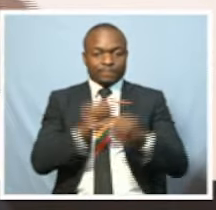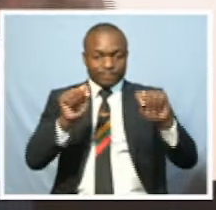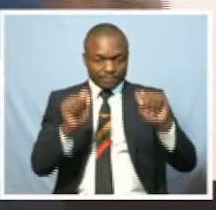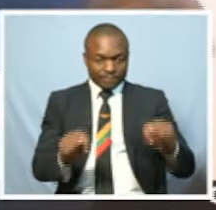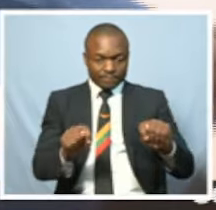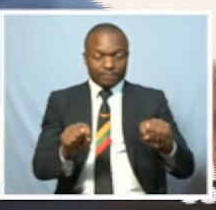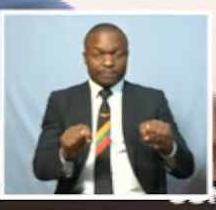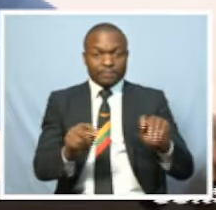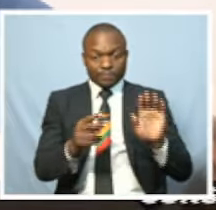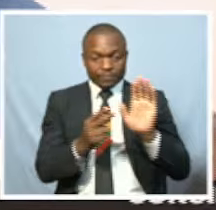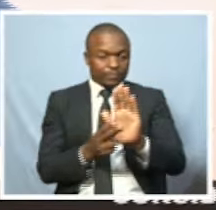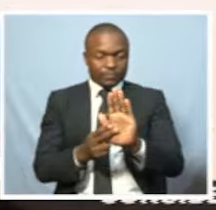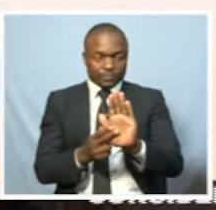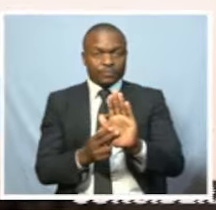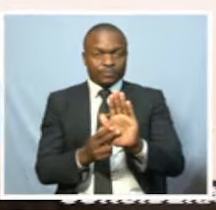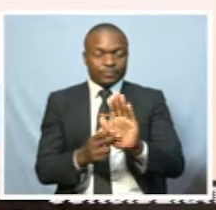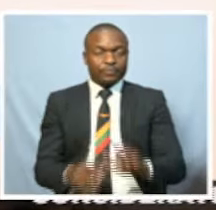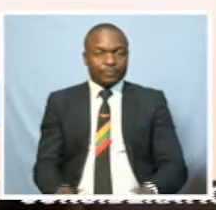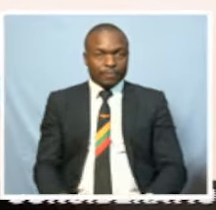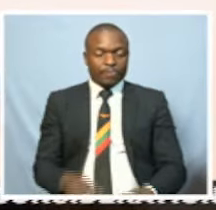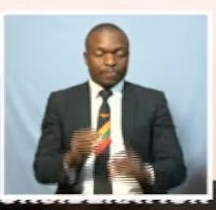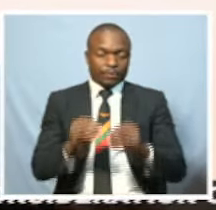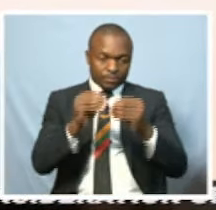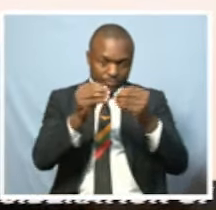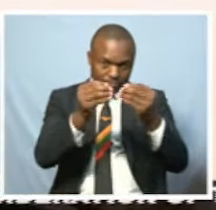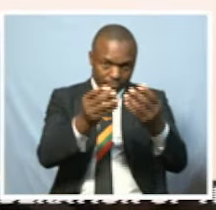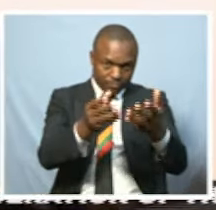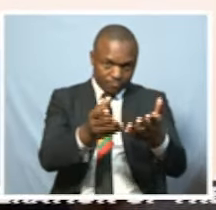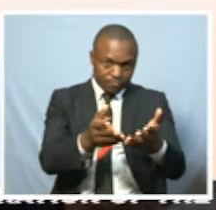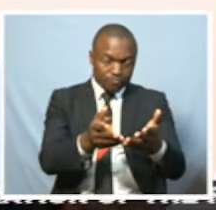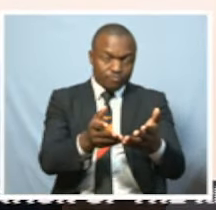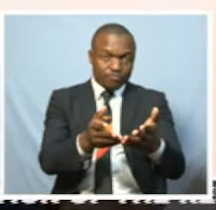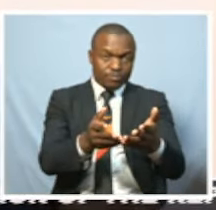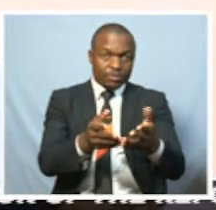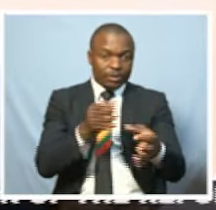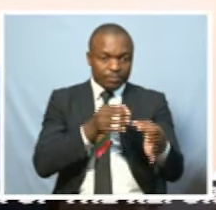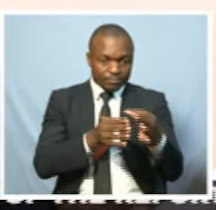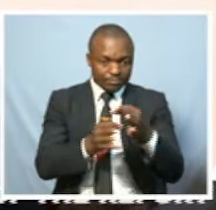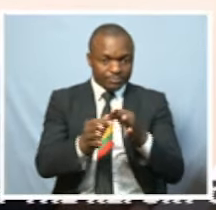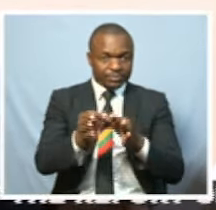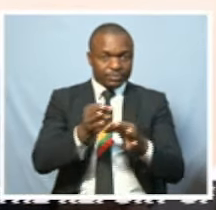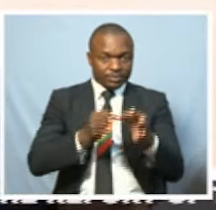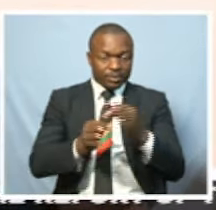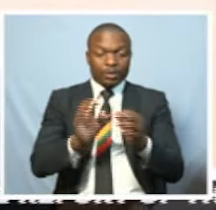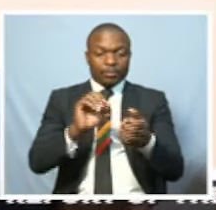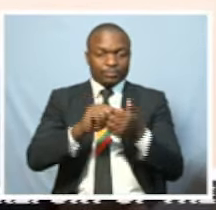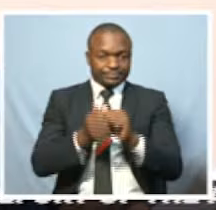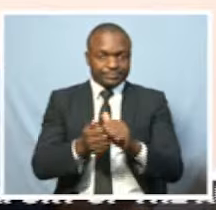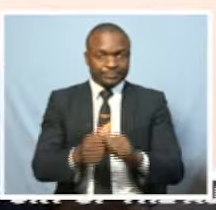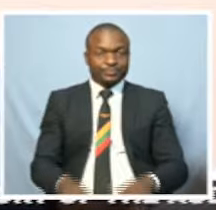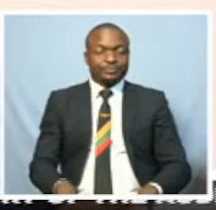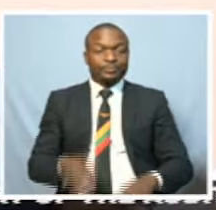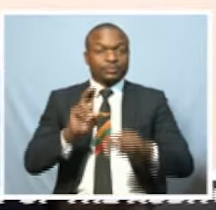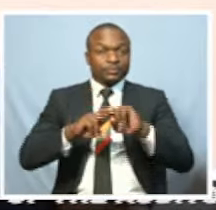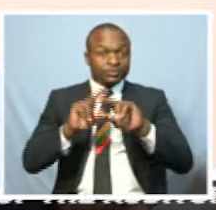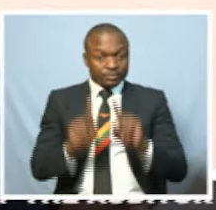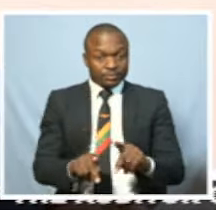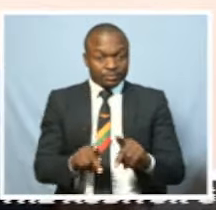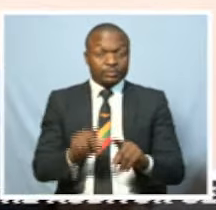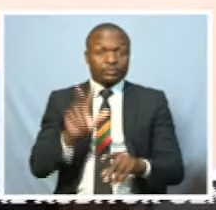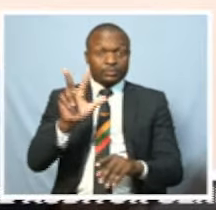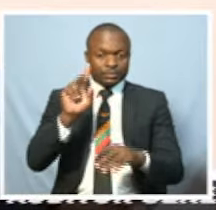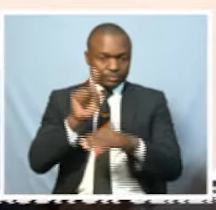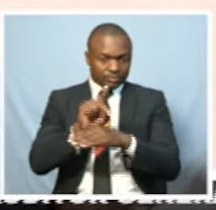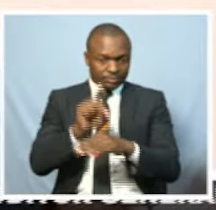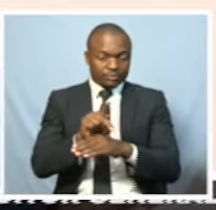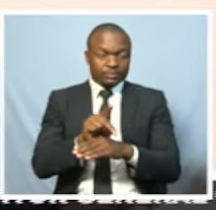which is actually providing the explanation to the query. Chair, there were 3